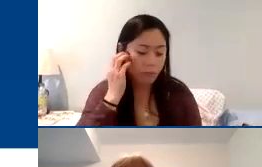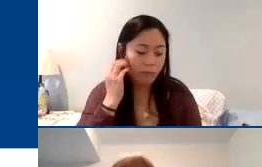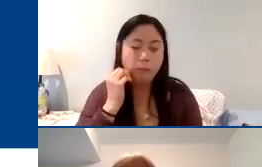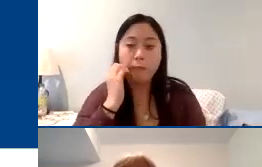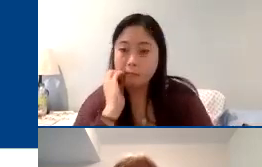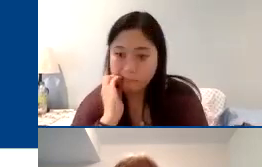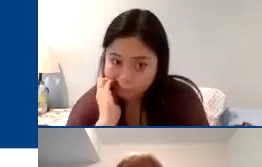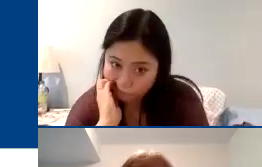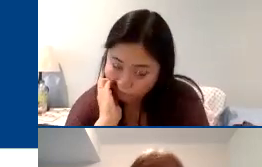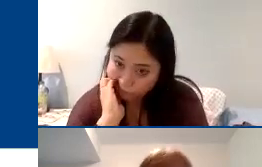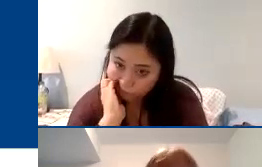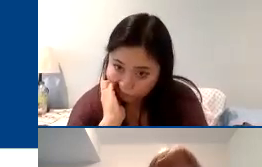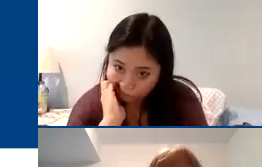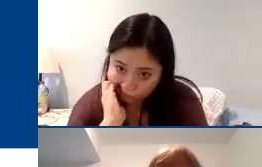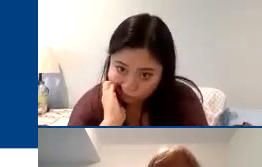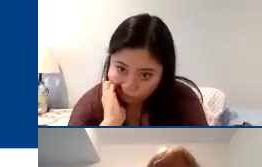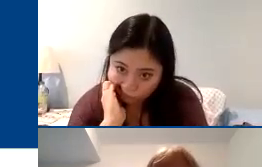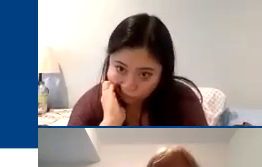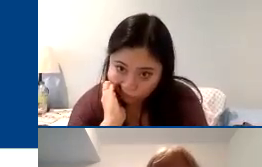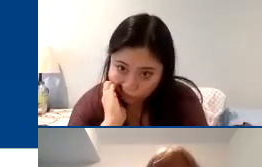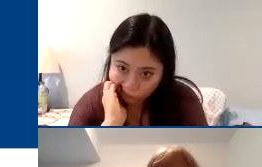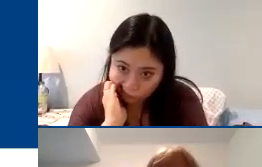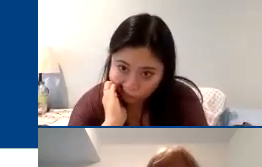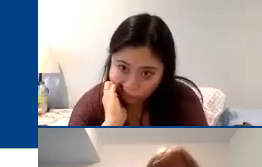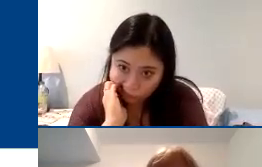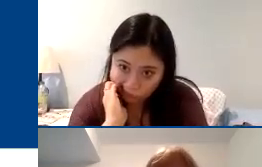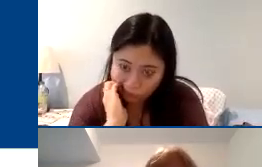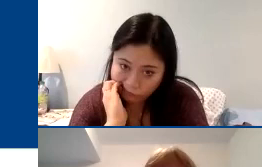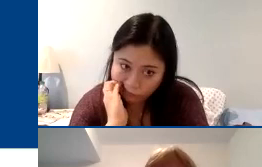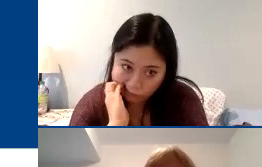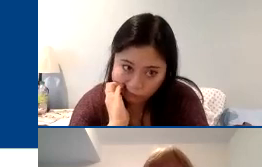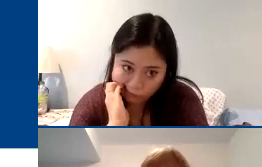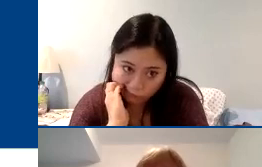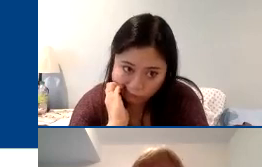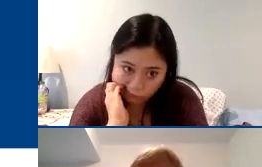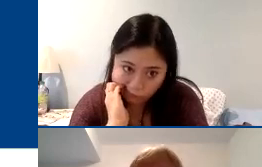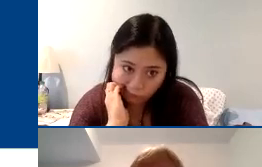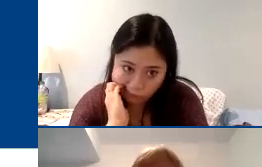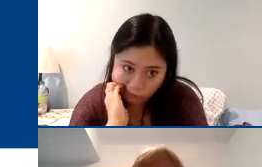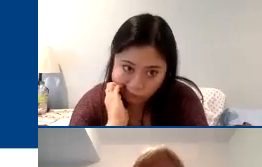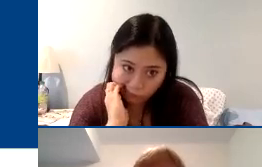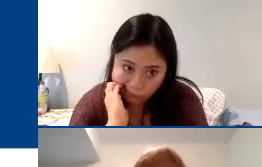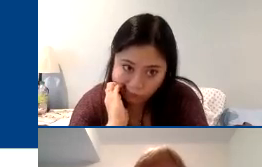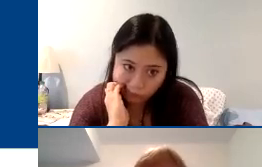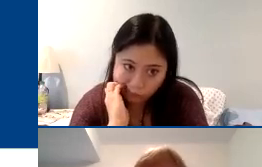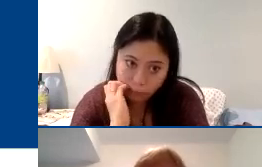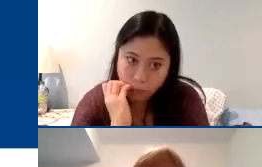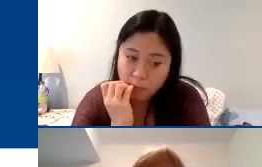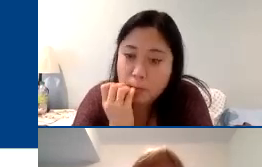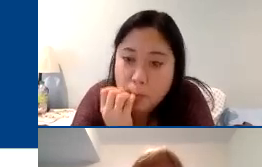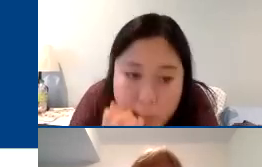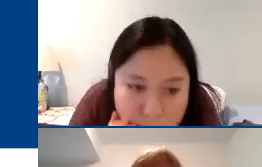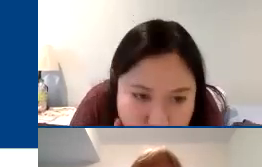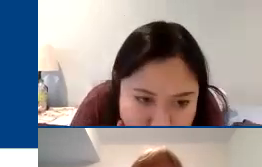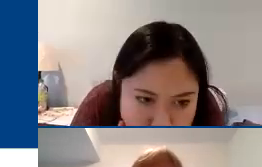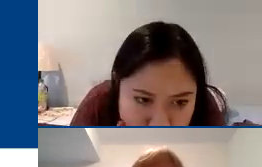code. So an example of maybe a time when we might see something appropriate for this, maybe a patient goes into the ED and